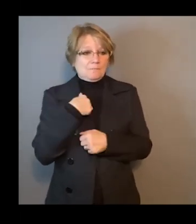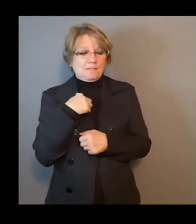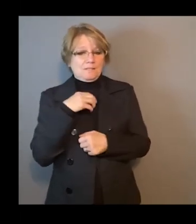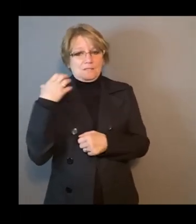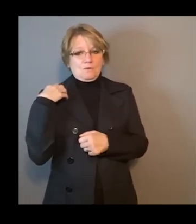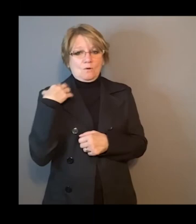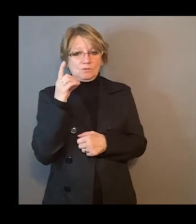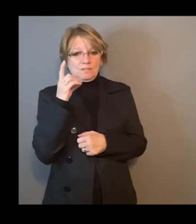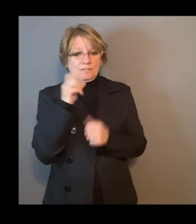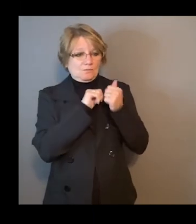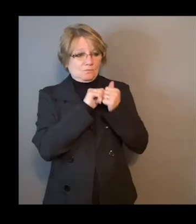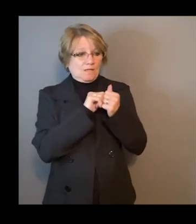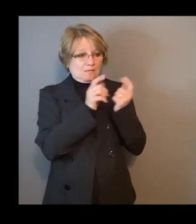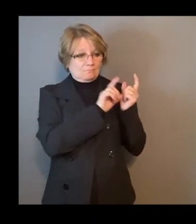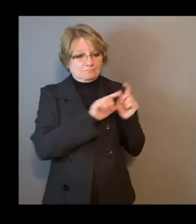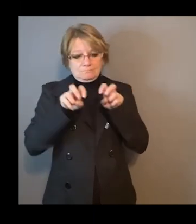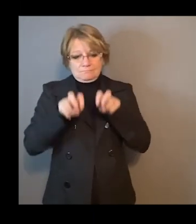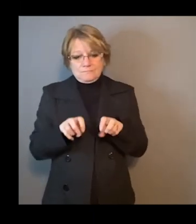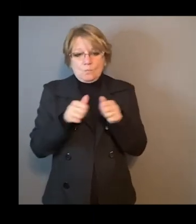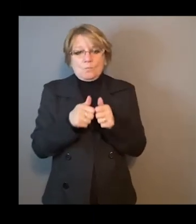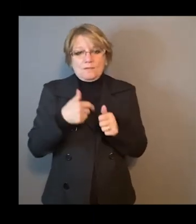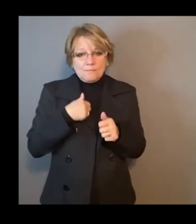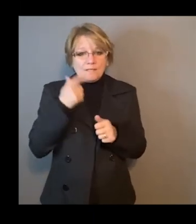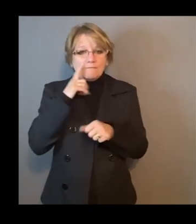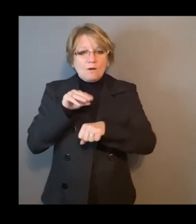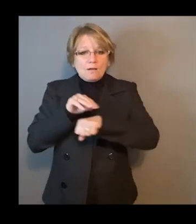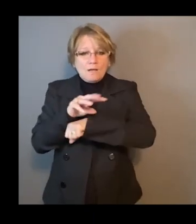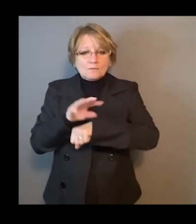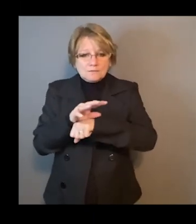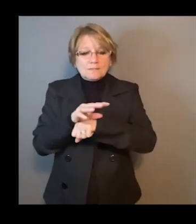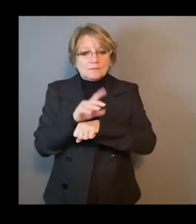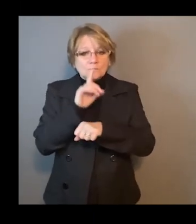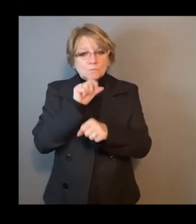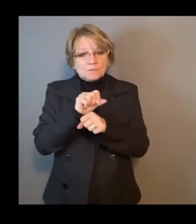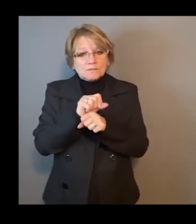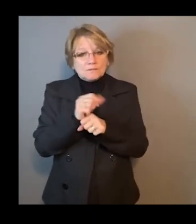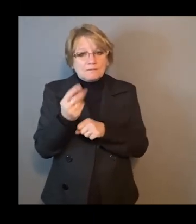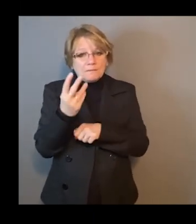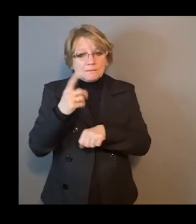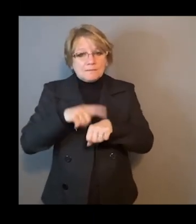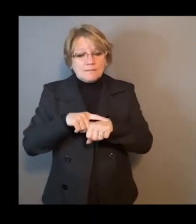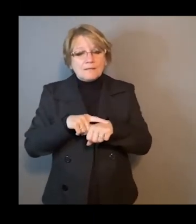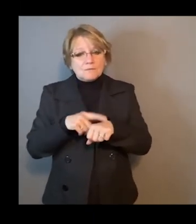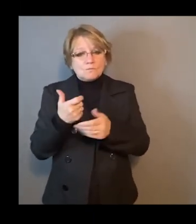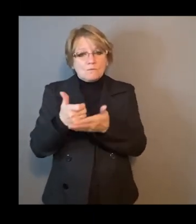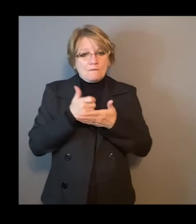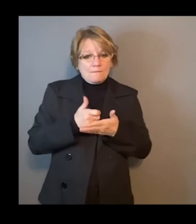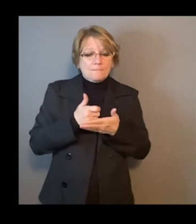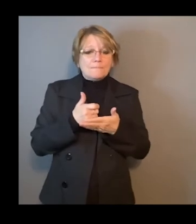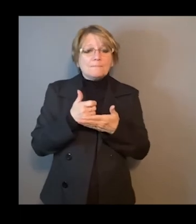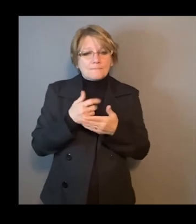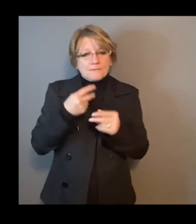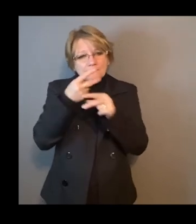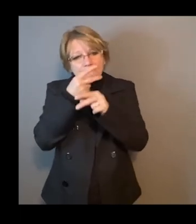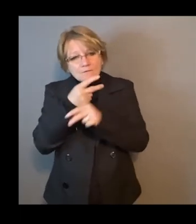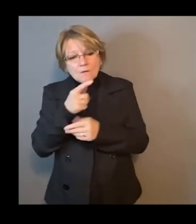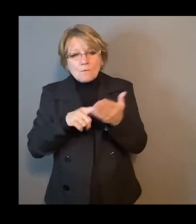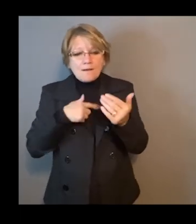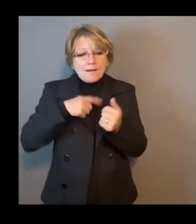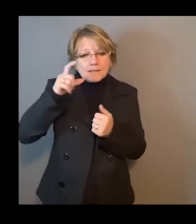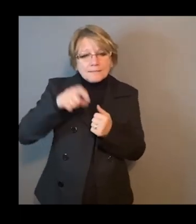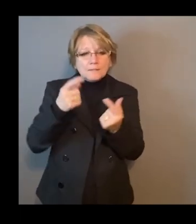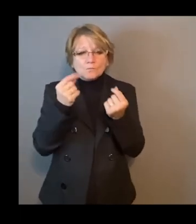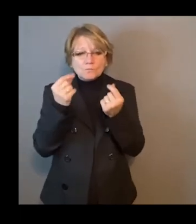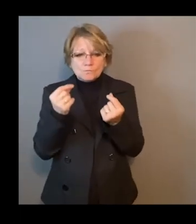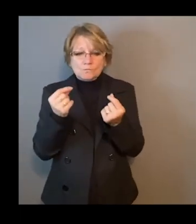me and Coach D went to a counselor. Like, he went and sat down in the counselor room with me. Like, we did a couple meetings, like, to help me and figure out what